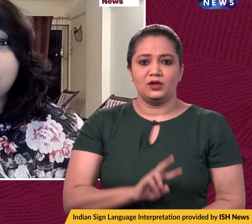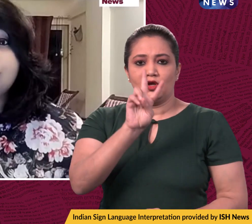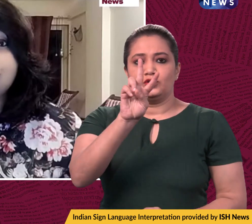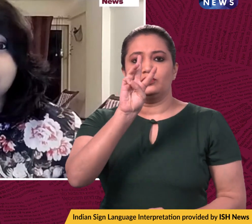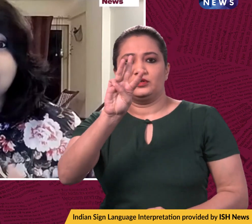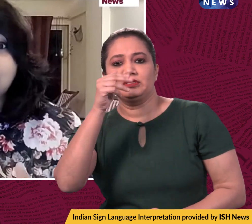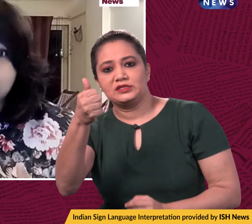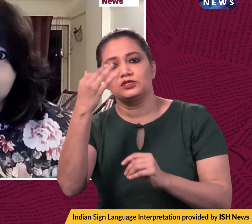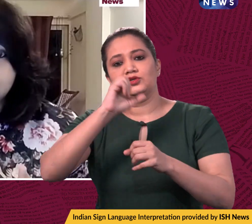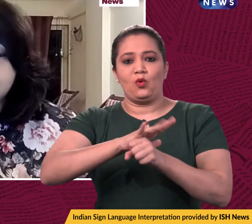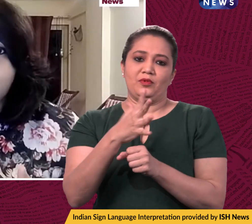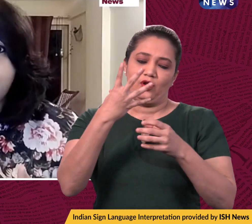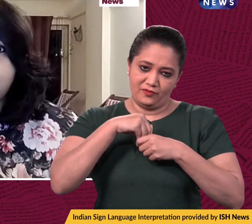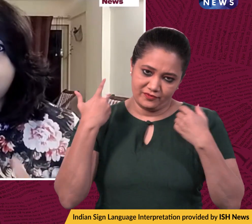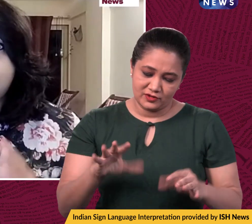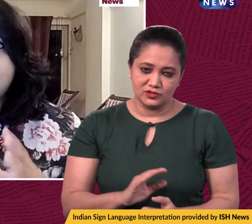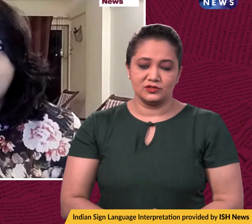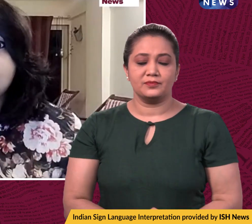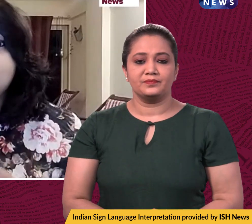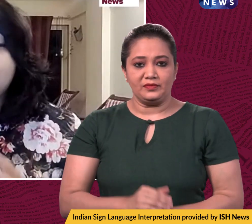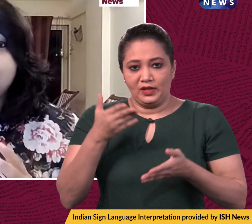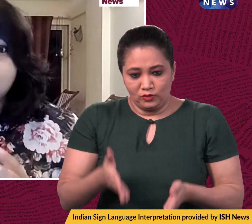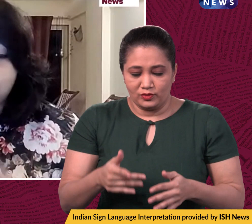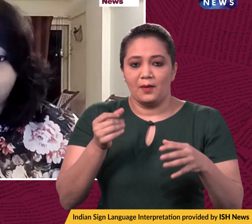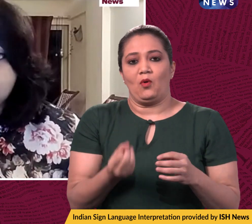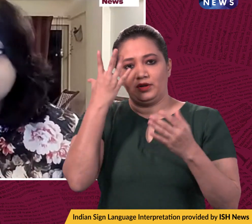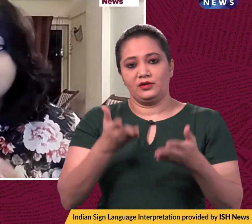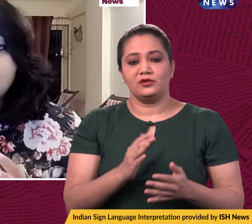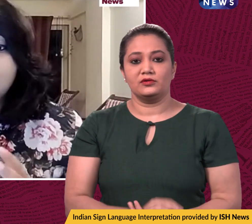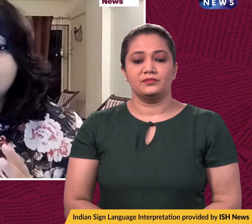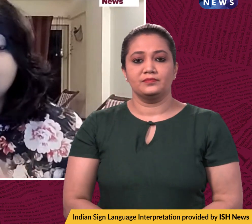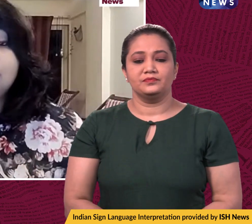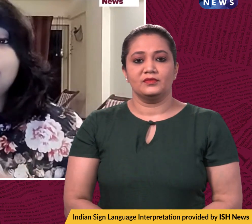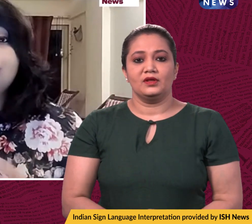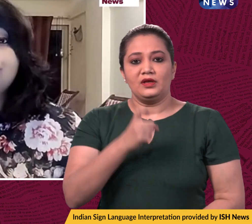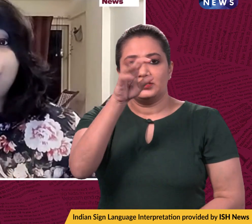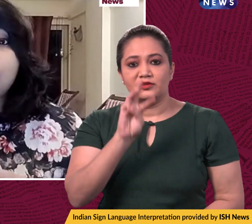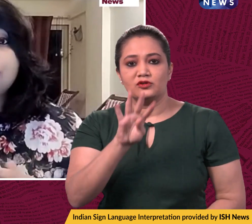reported 236 cases of Omicron as of this morning.